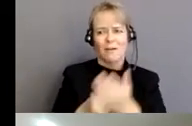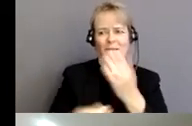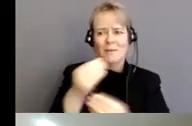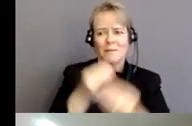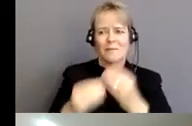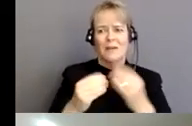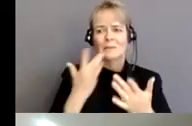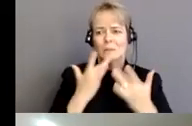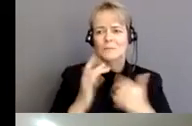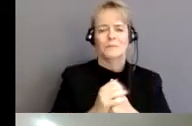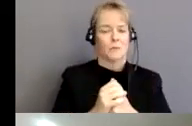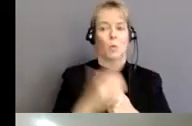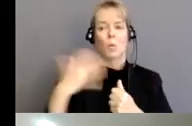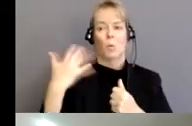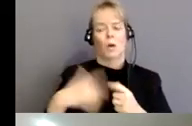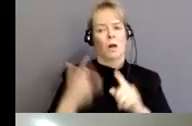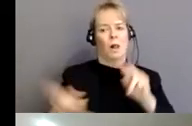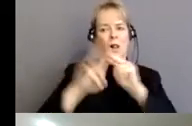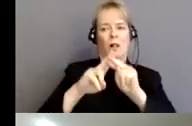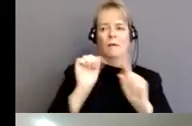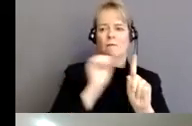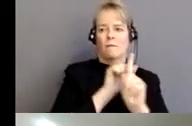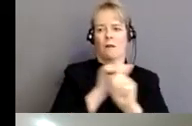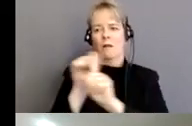around because of COVID-19.